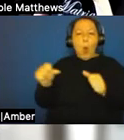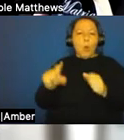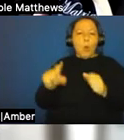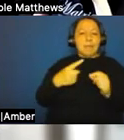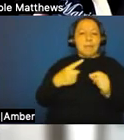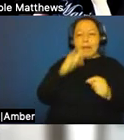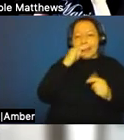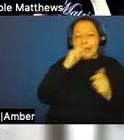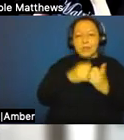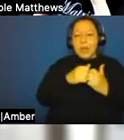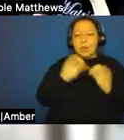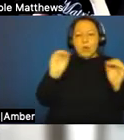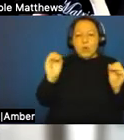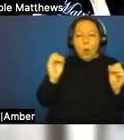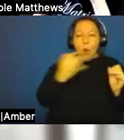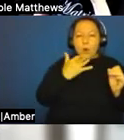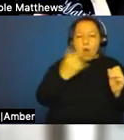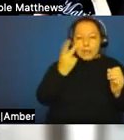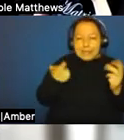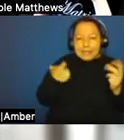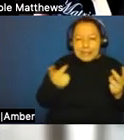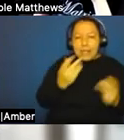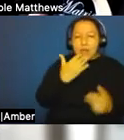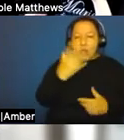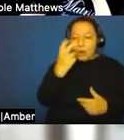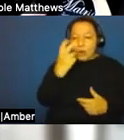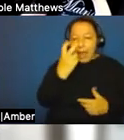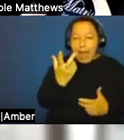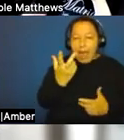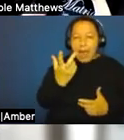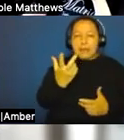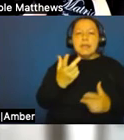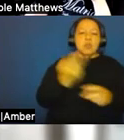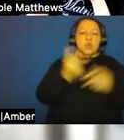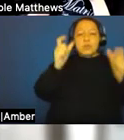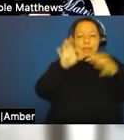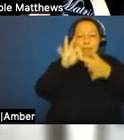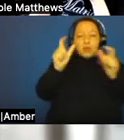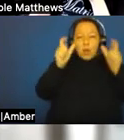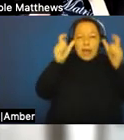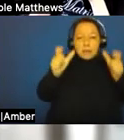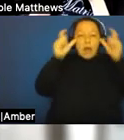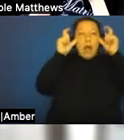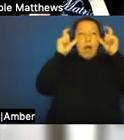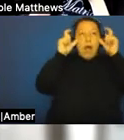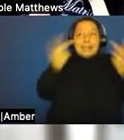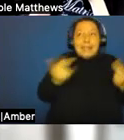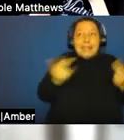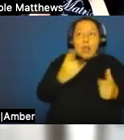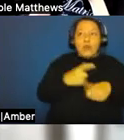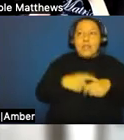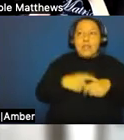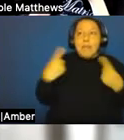you see a baby hearing their mom's voice for the first time, and I've cried. And that's beautiful, but we also have to be careful of